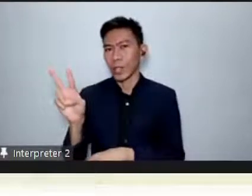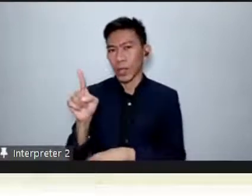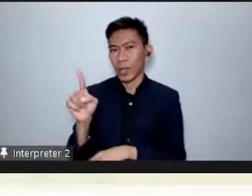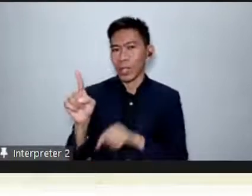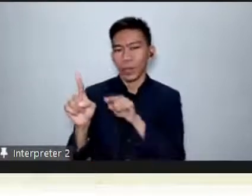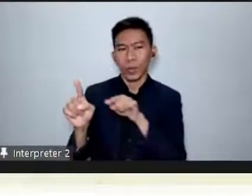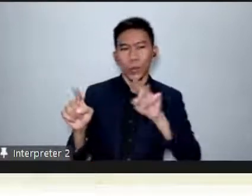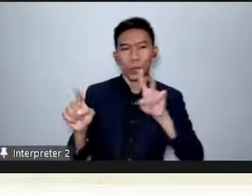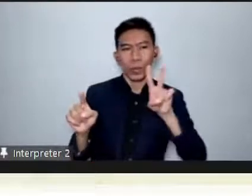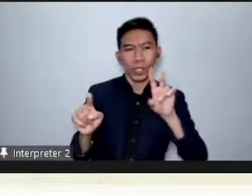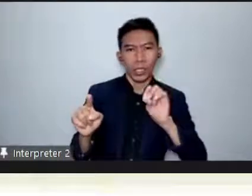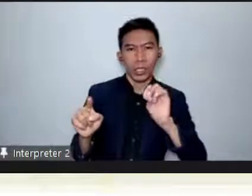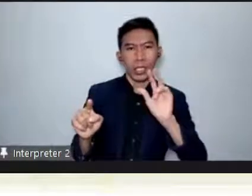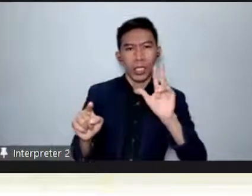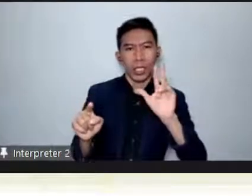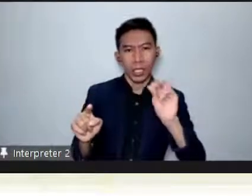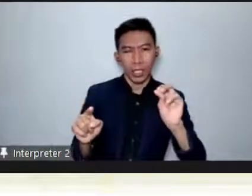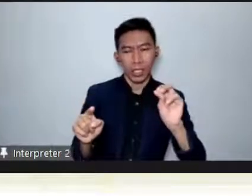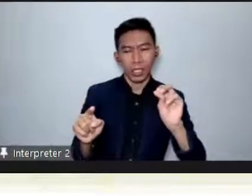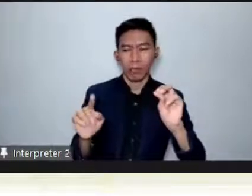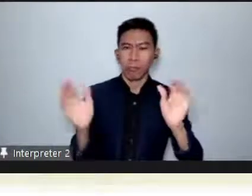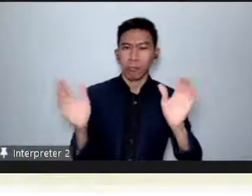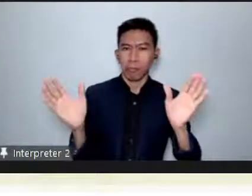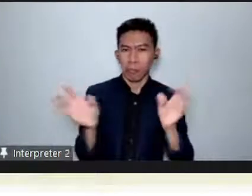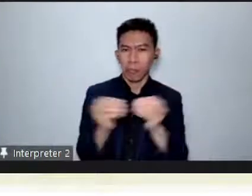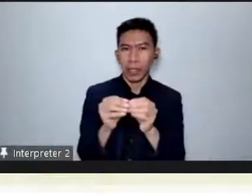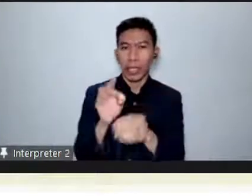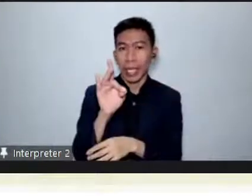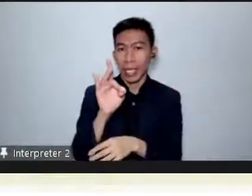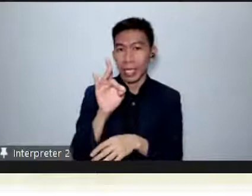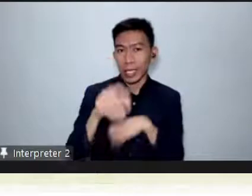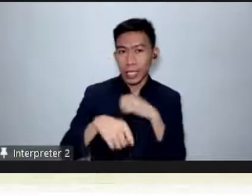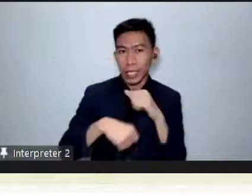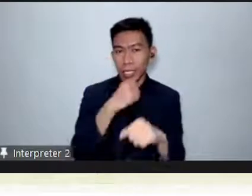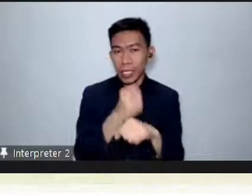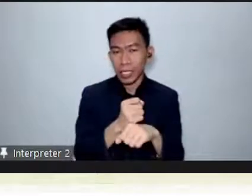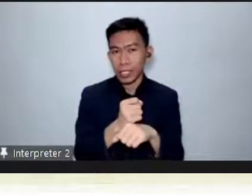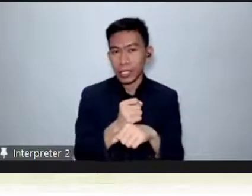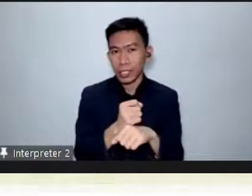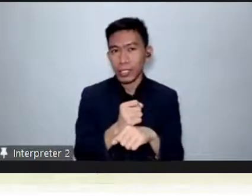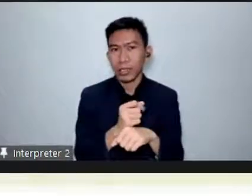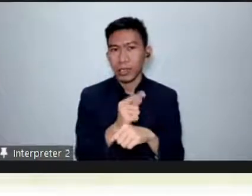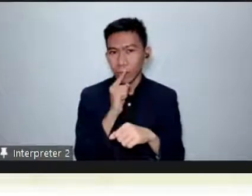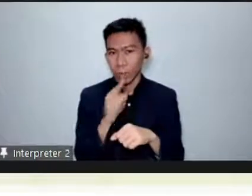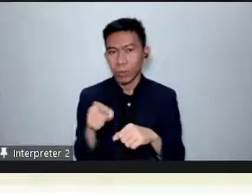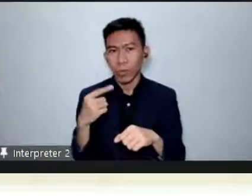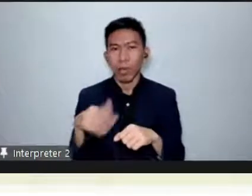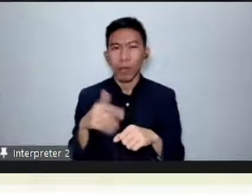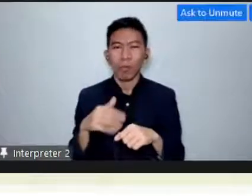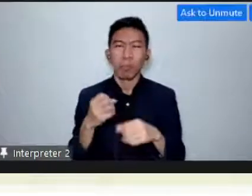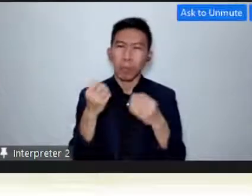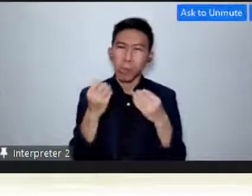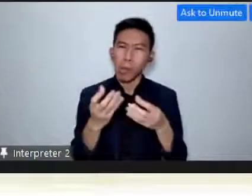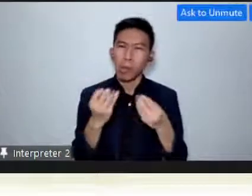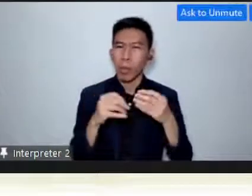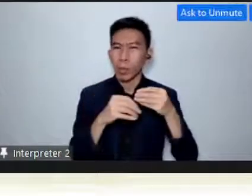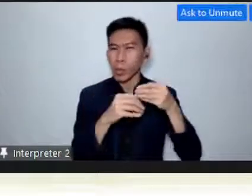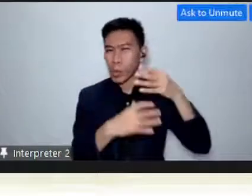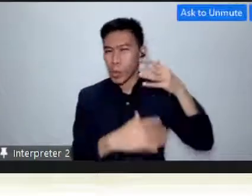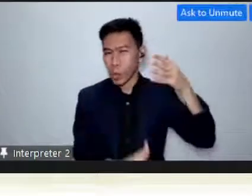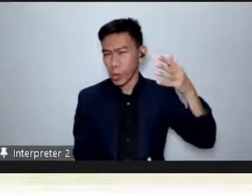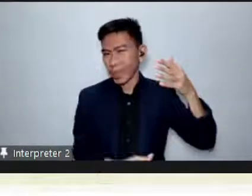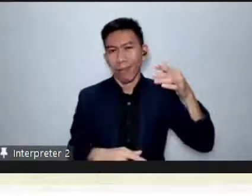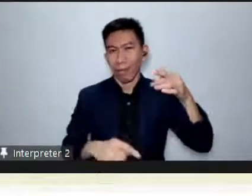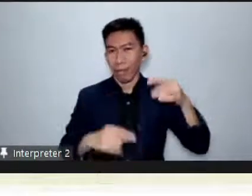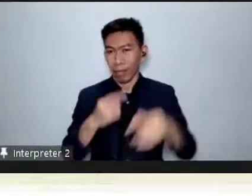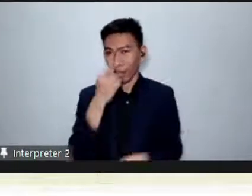2021-2030, just 8 years, about just 8 years, is full to the brim. We could not do this at